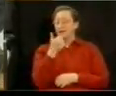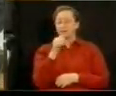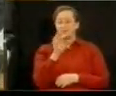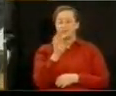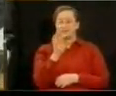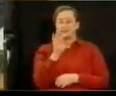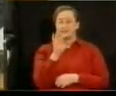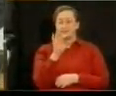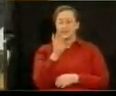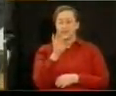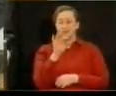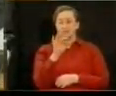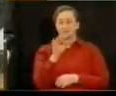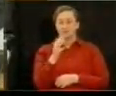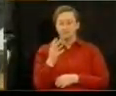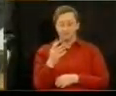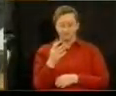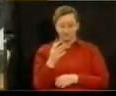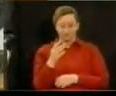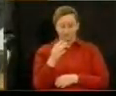me,